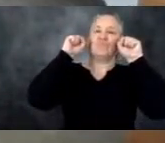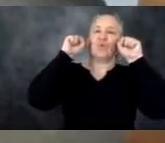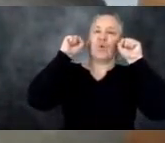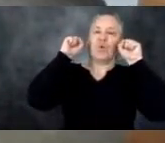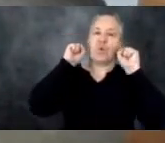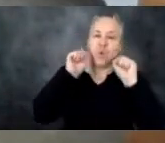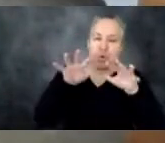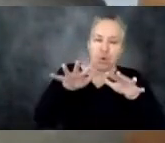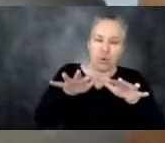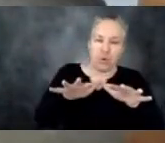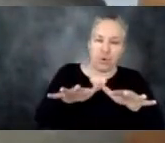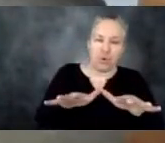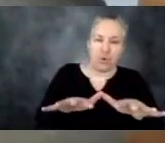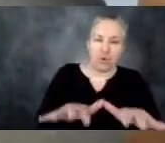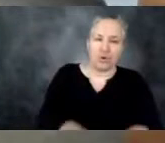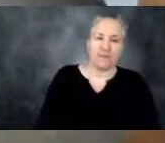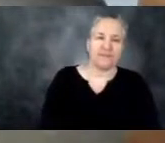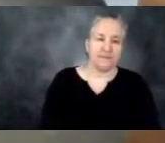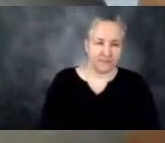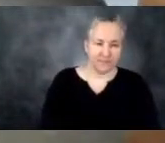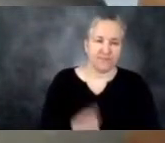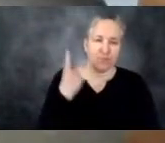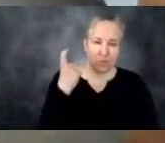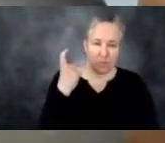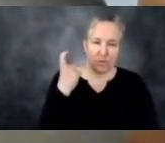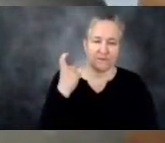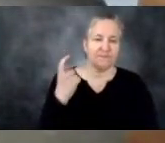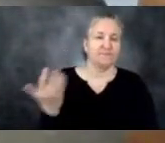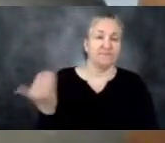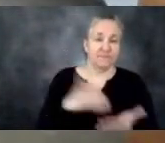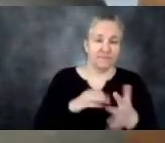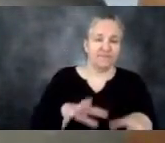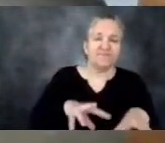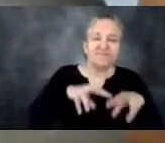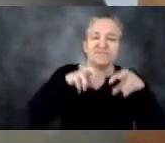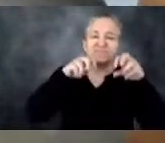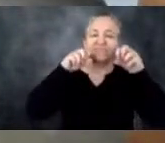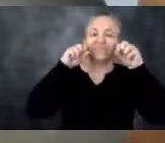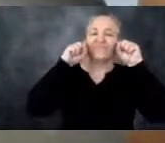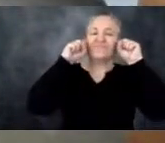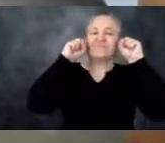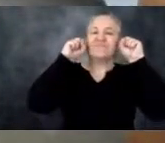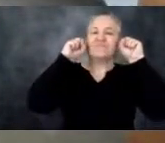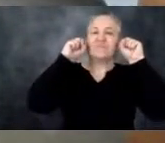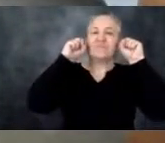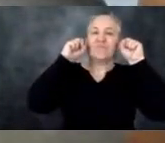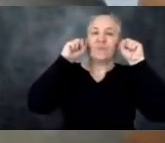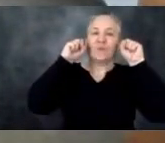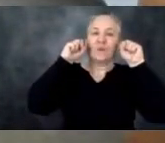And exhale. One more time, everybody. Inhale.